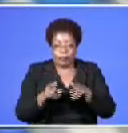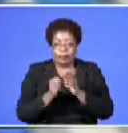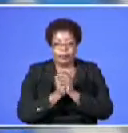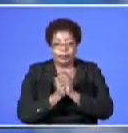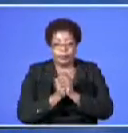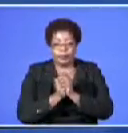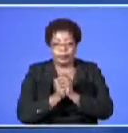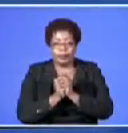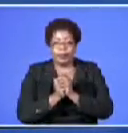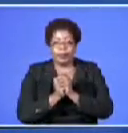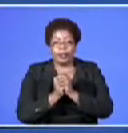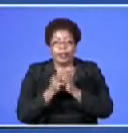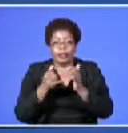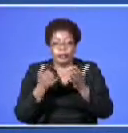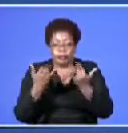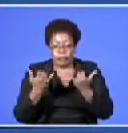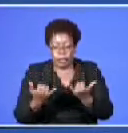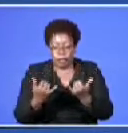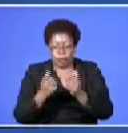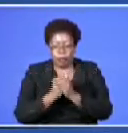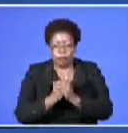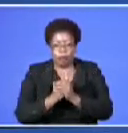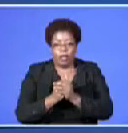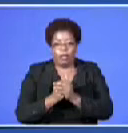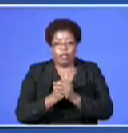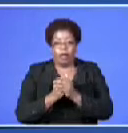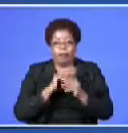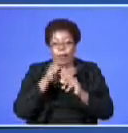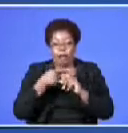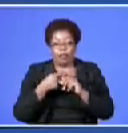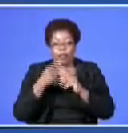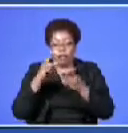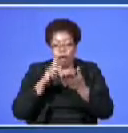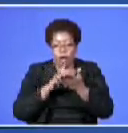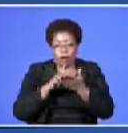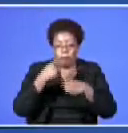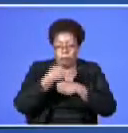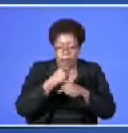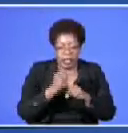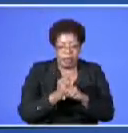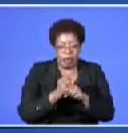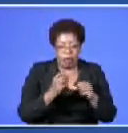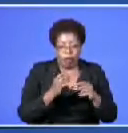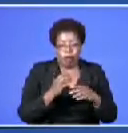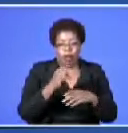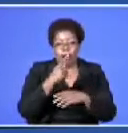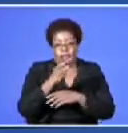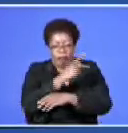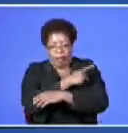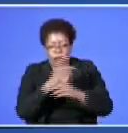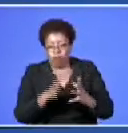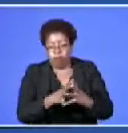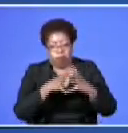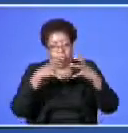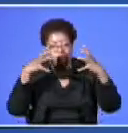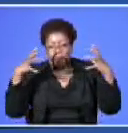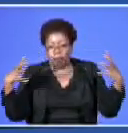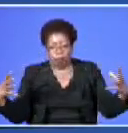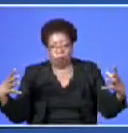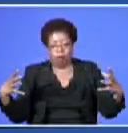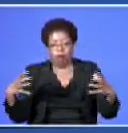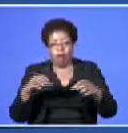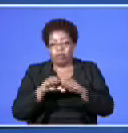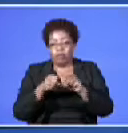Some vaccines do great at the individual production level, but when you talk about mass production, they fail in that phase as well.